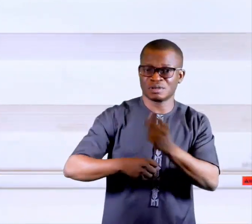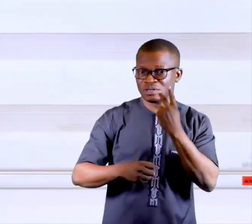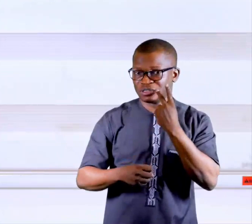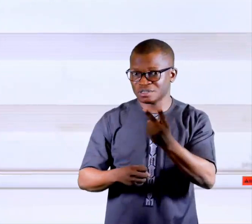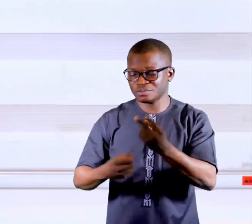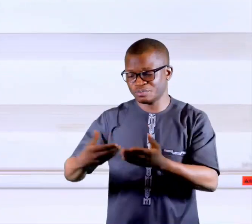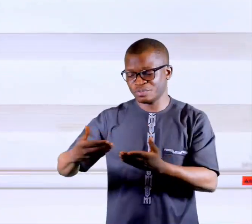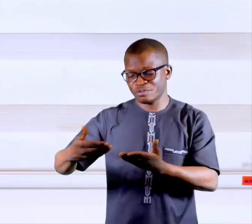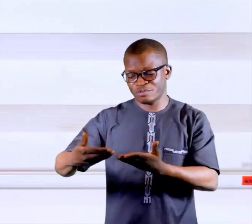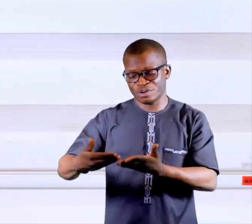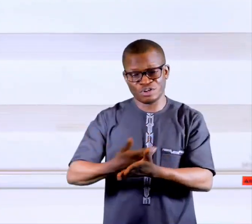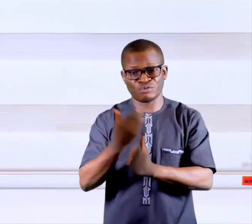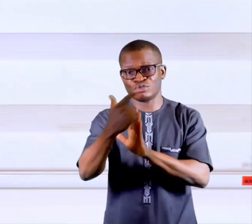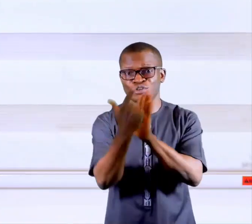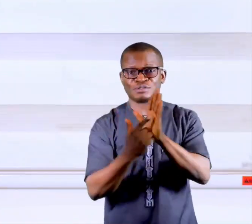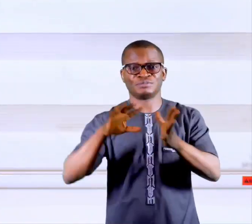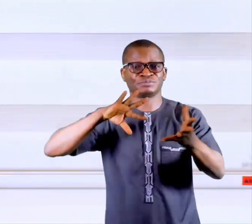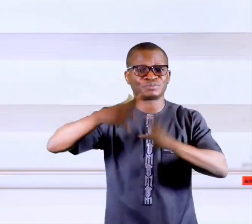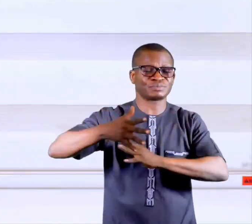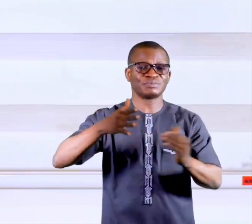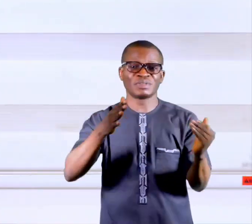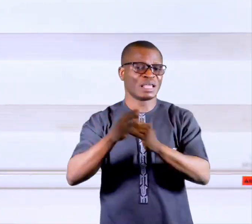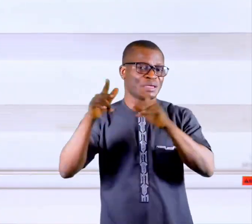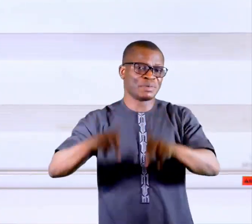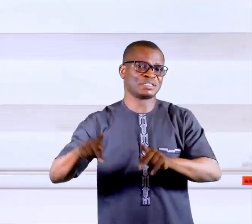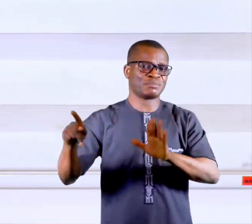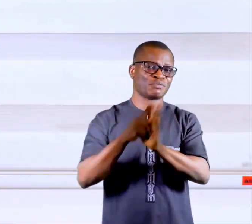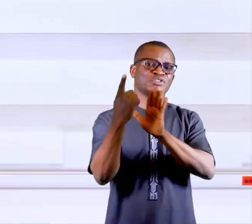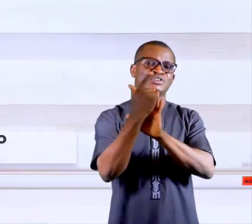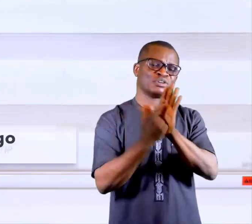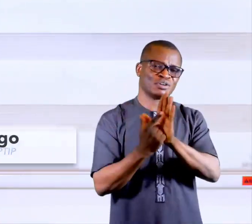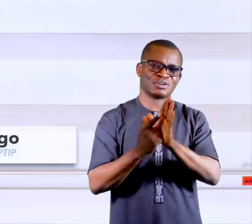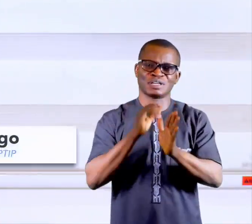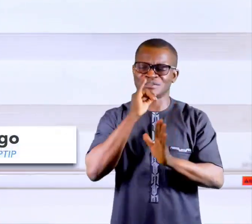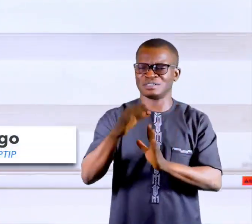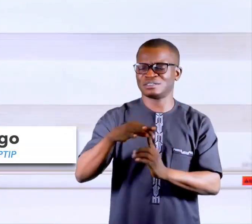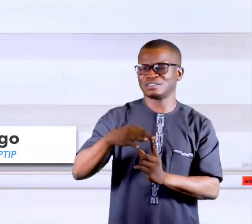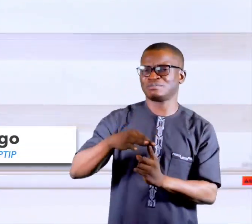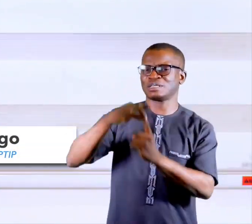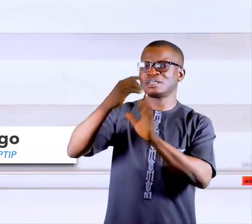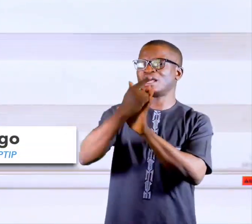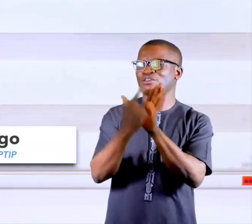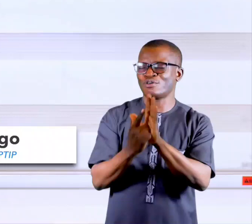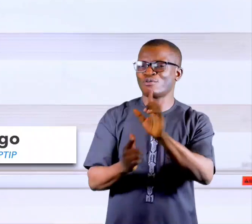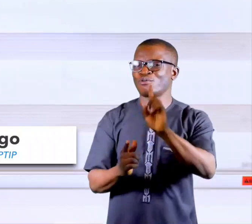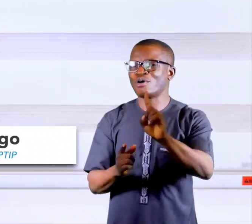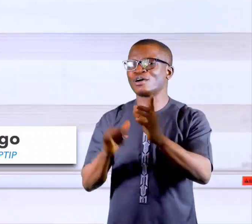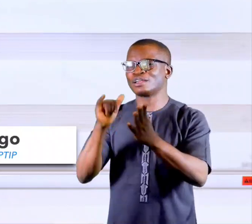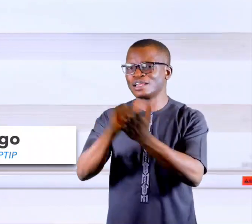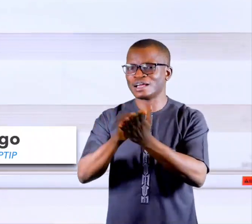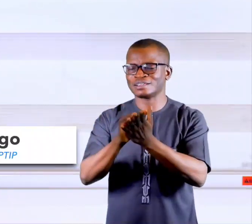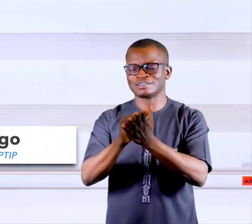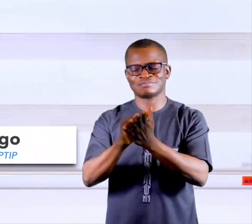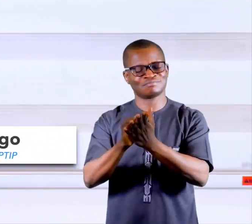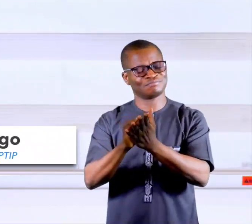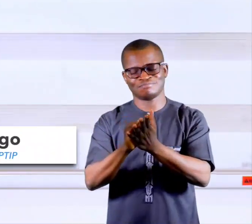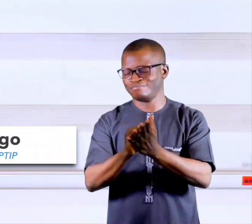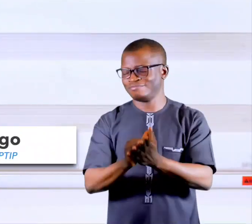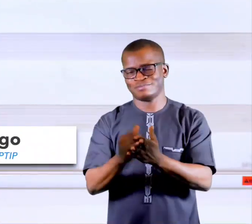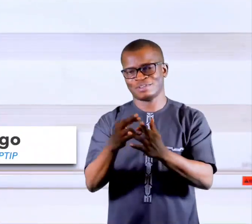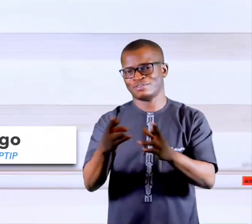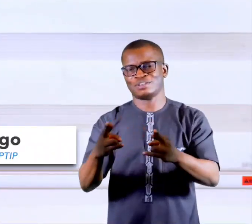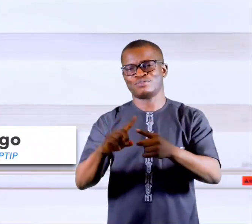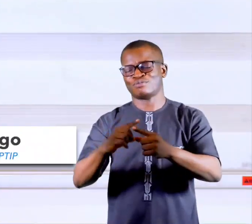new law, the Violence Against Persons Prohibition Act, is a revolutionary act, and it is one that is guaranteed